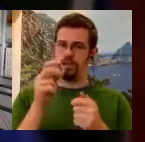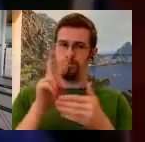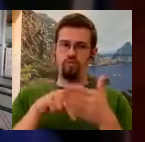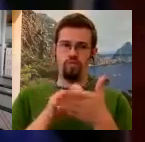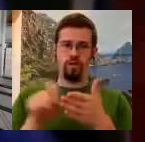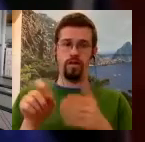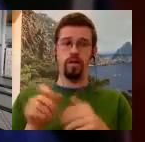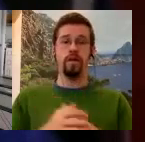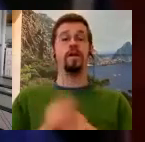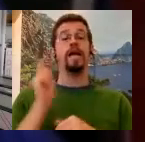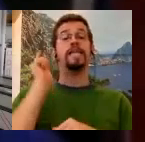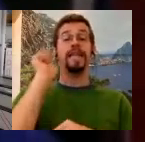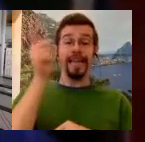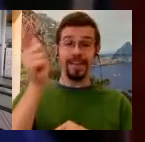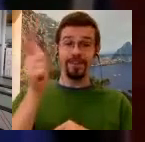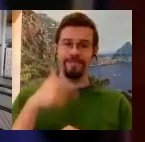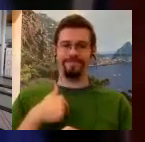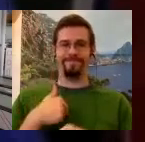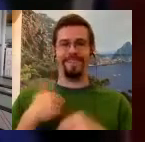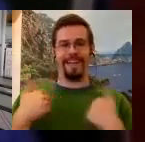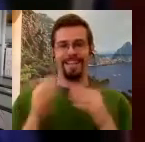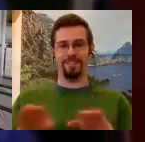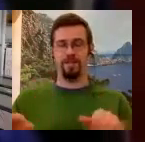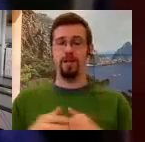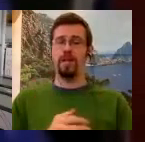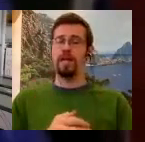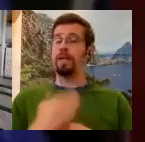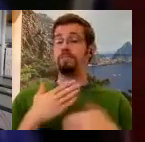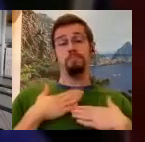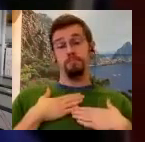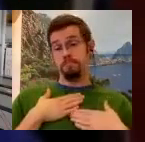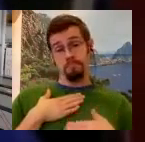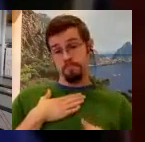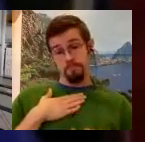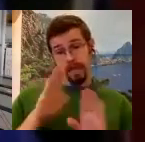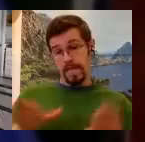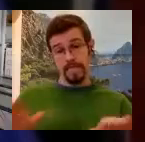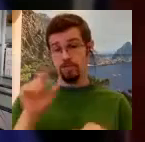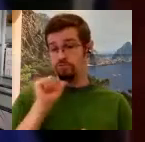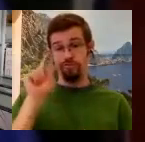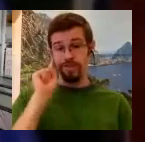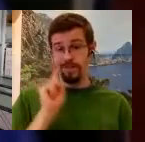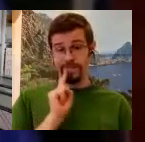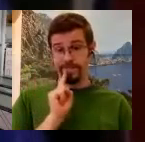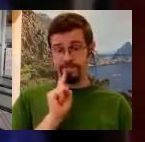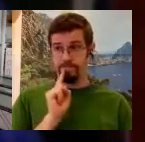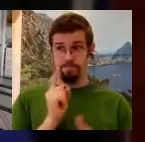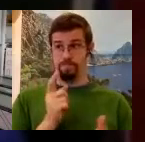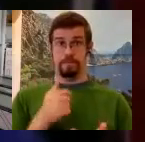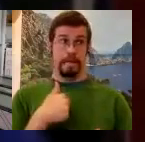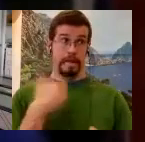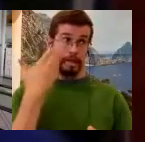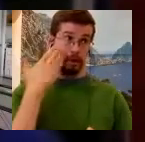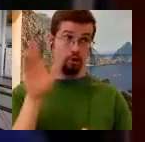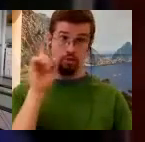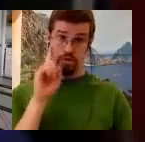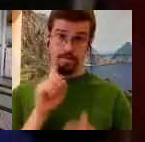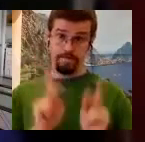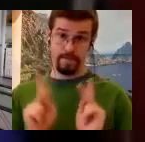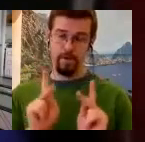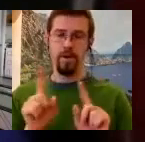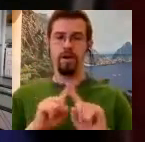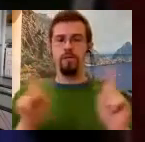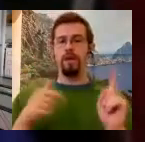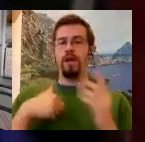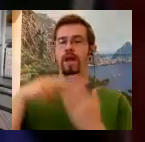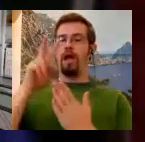Later, I had kids, and my kids were not deaf. I didn't know any deaf people, but I read a book